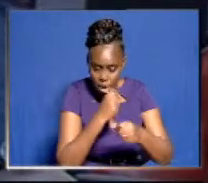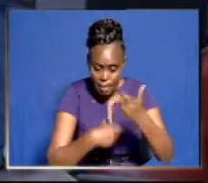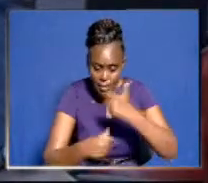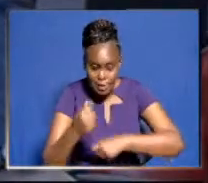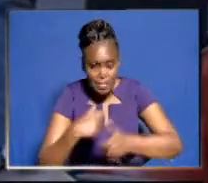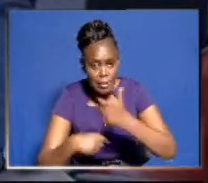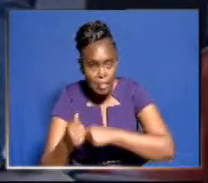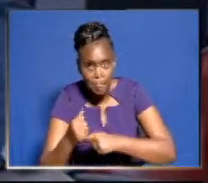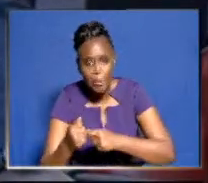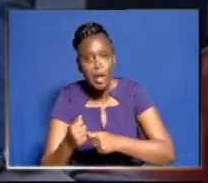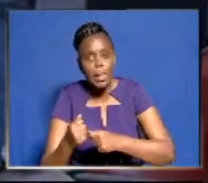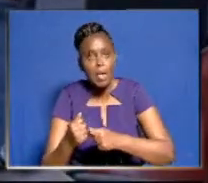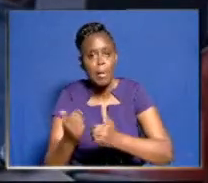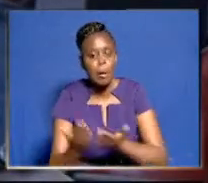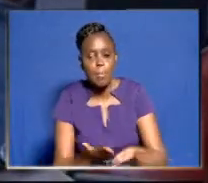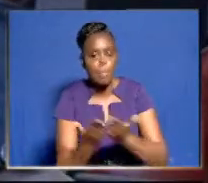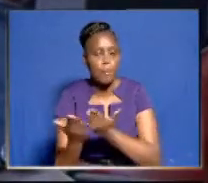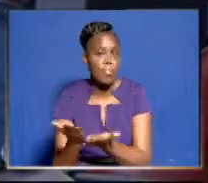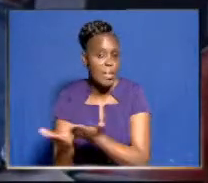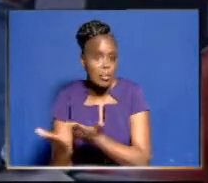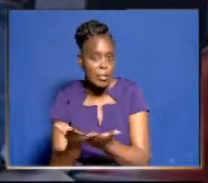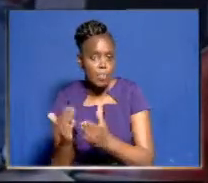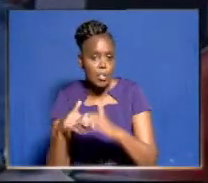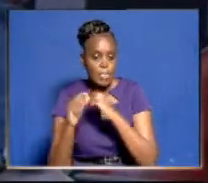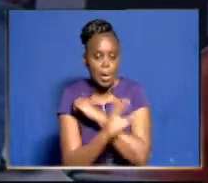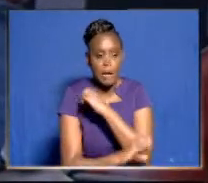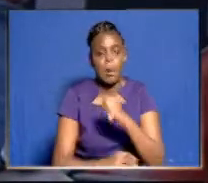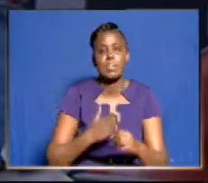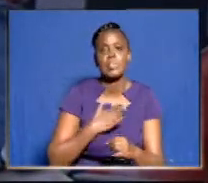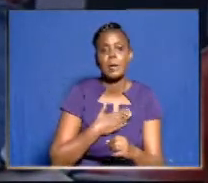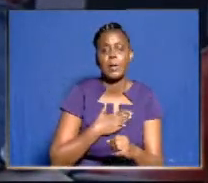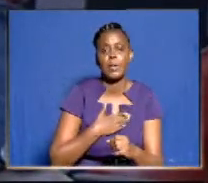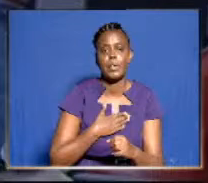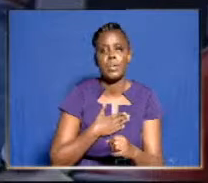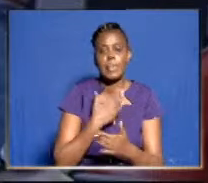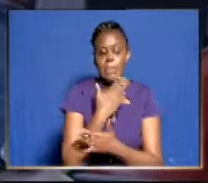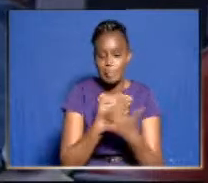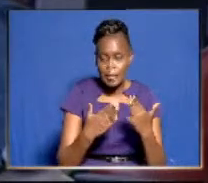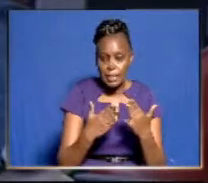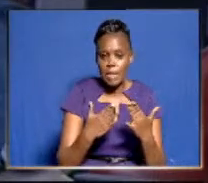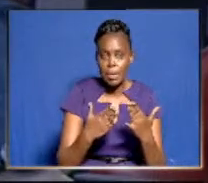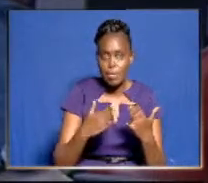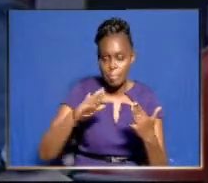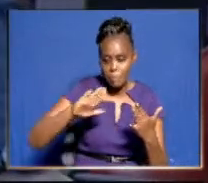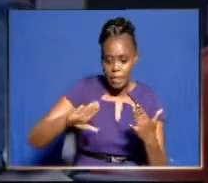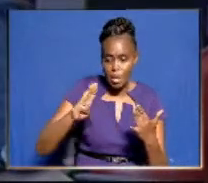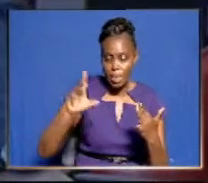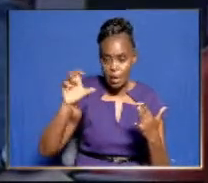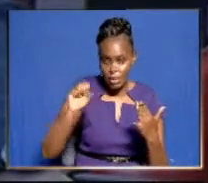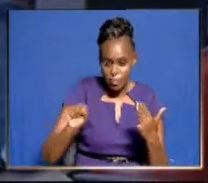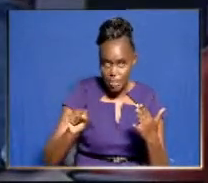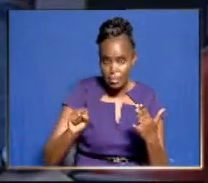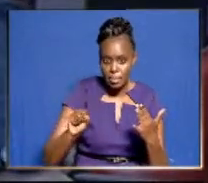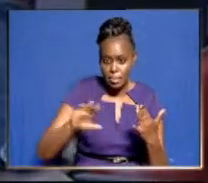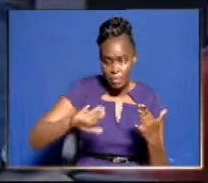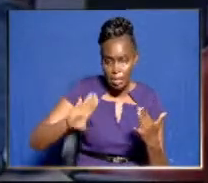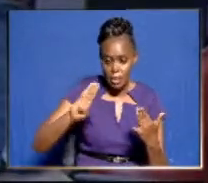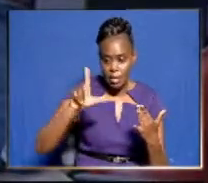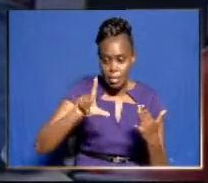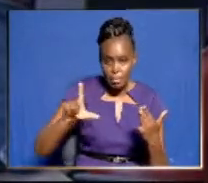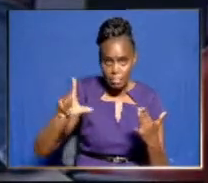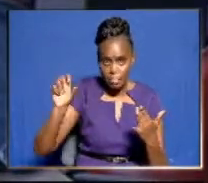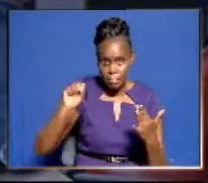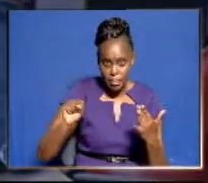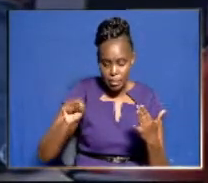or provide services to this country. And because some of these outstanding bills have been subjected to